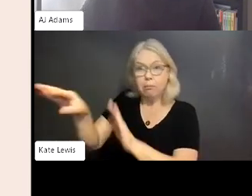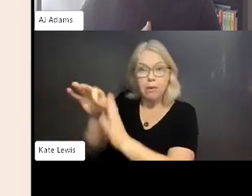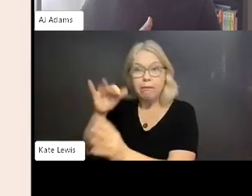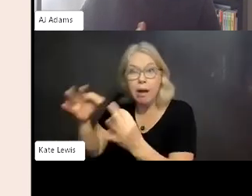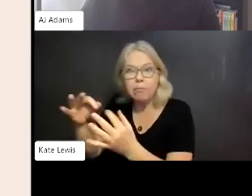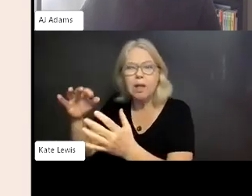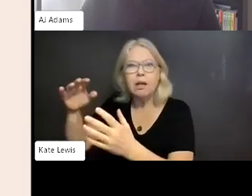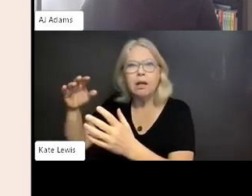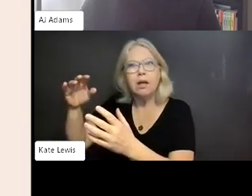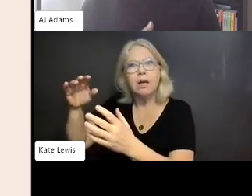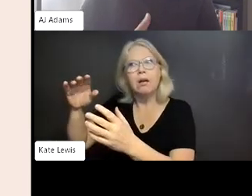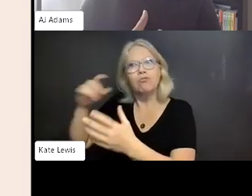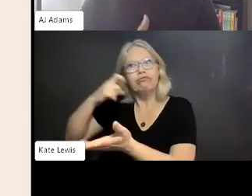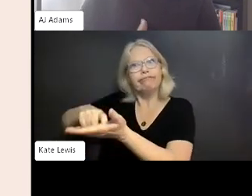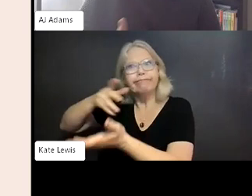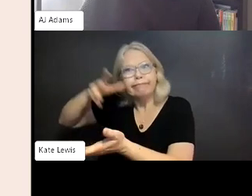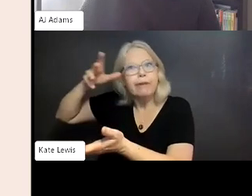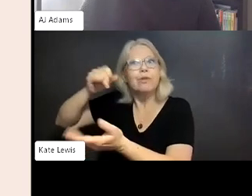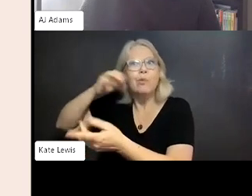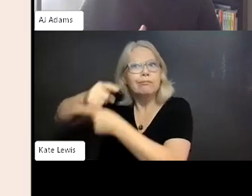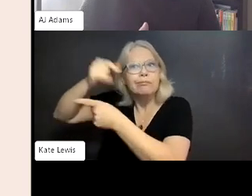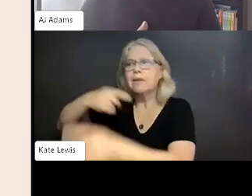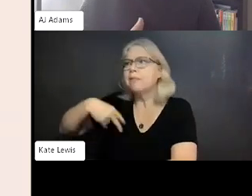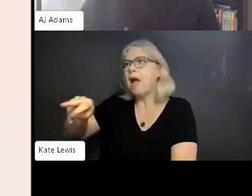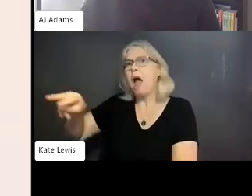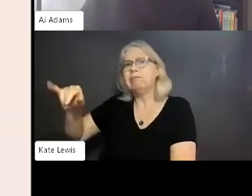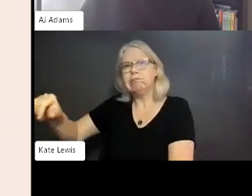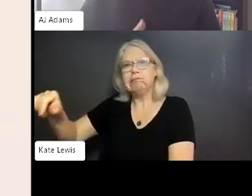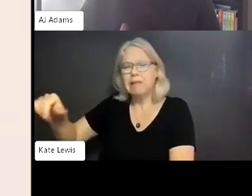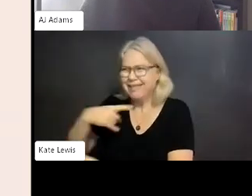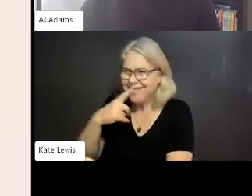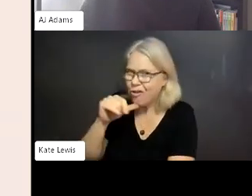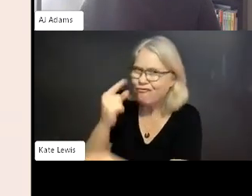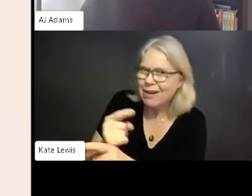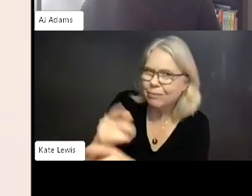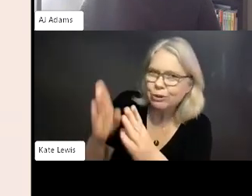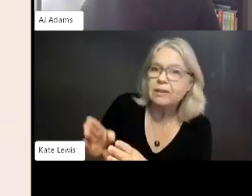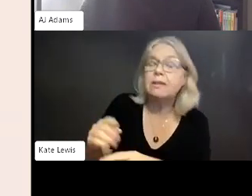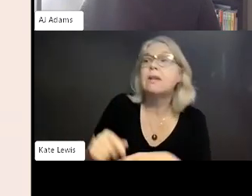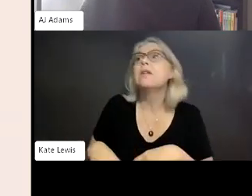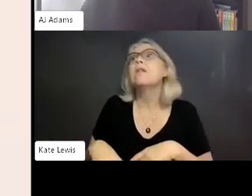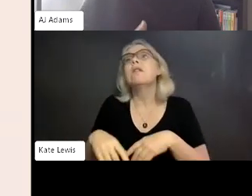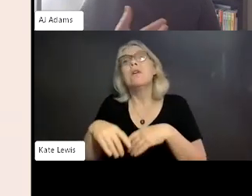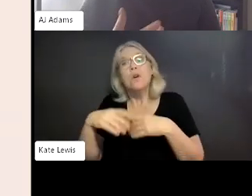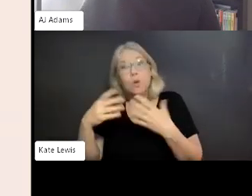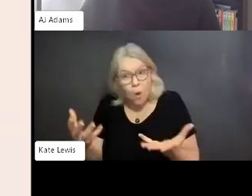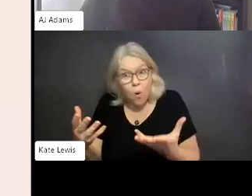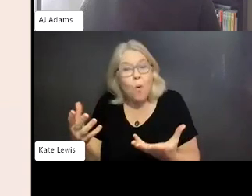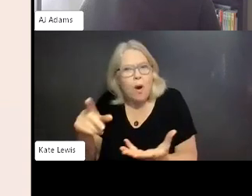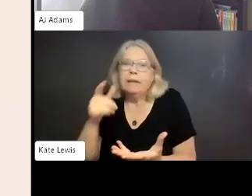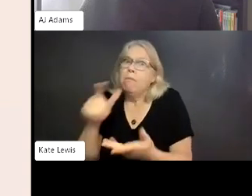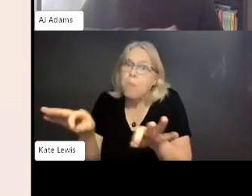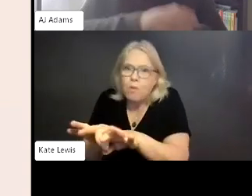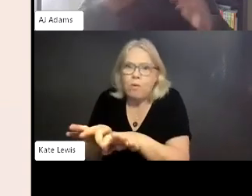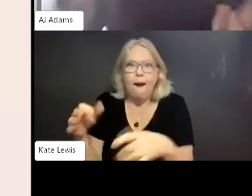when it comes to low income. So accessing legal support to write power of attorney documents is super